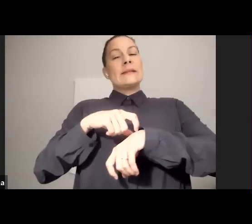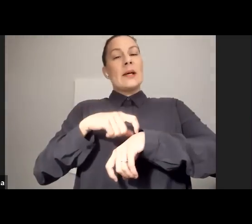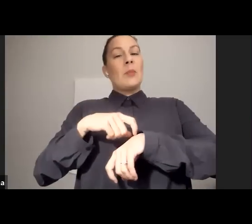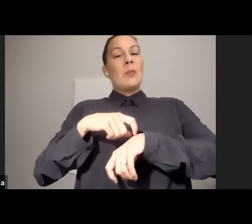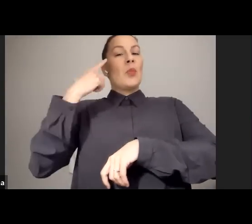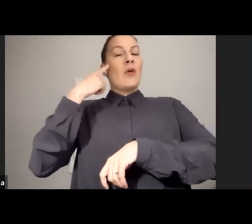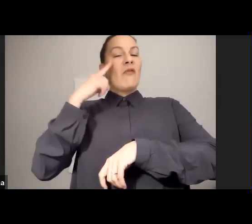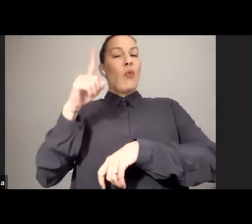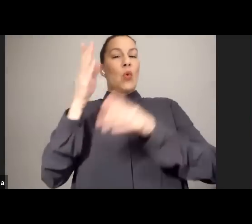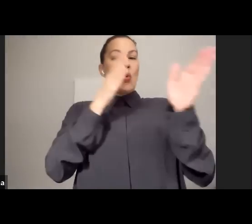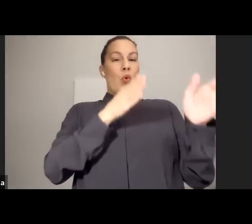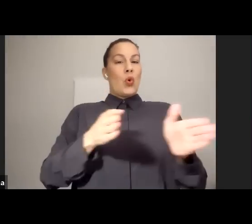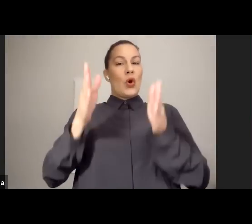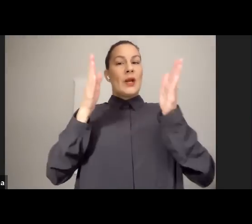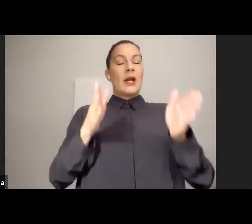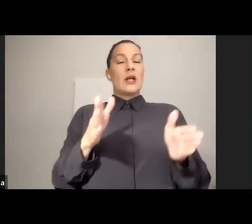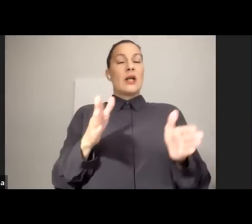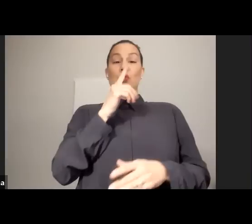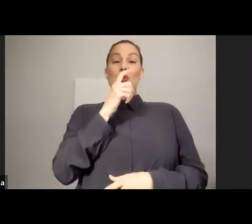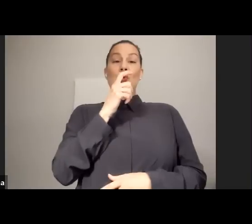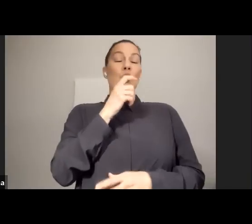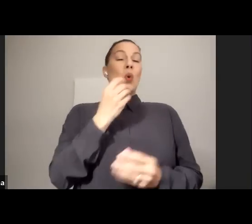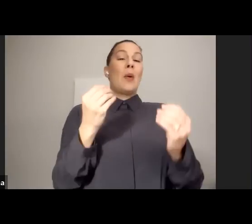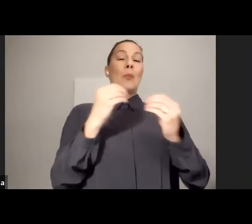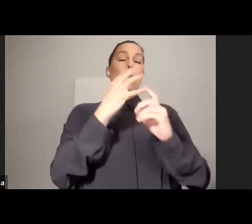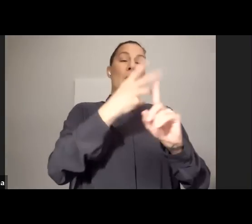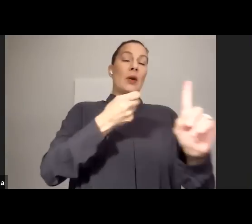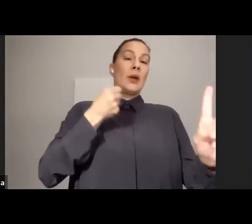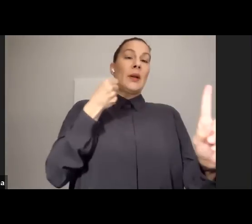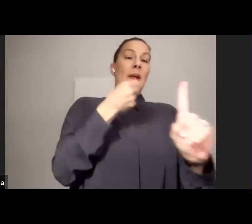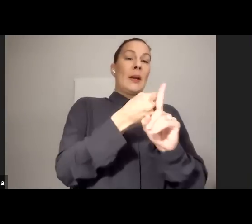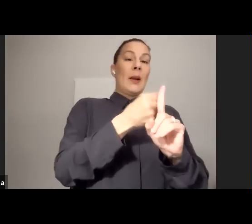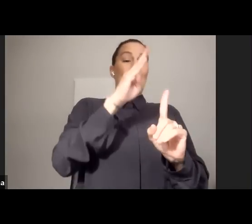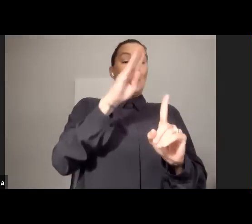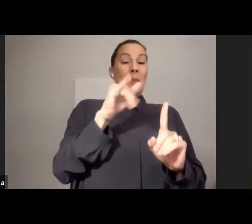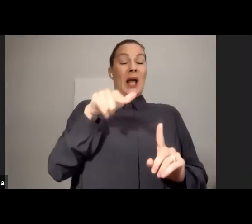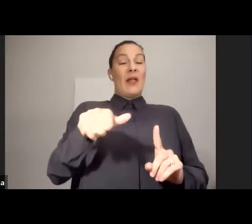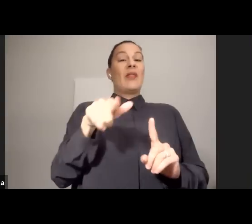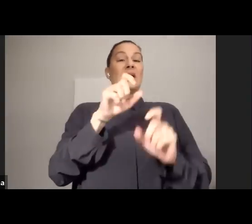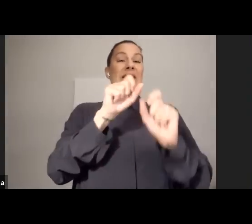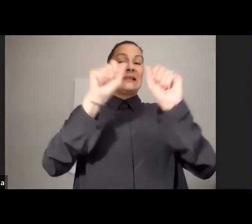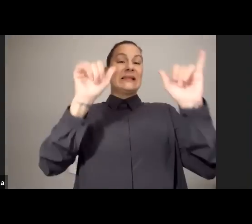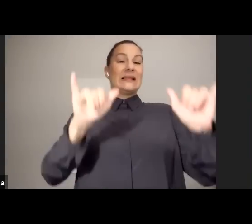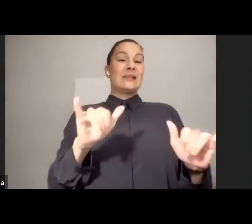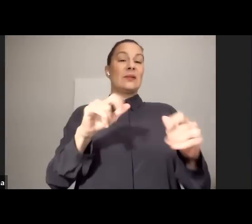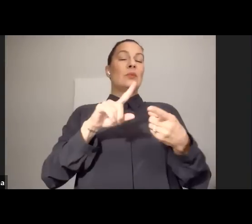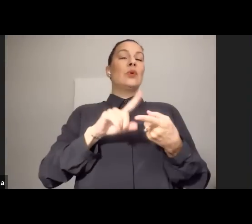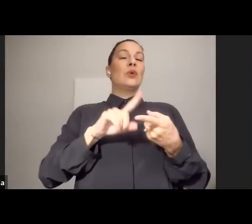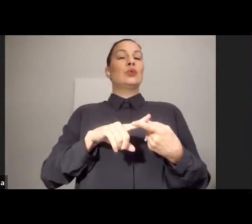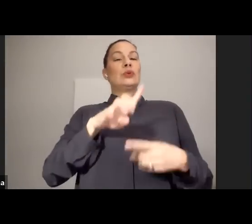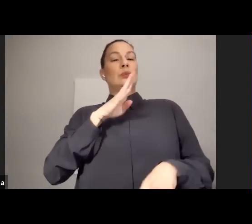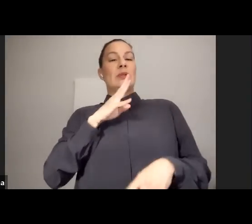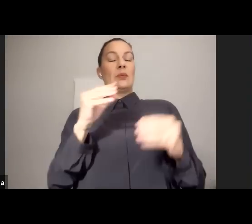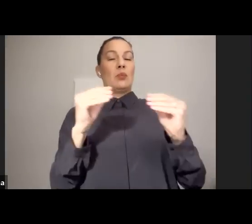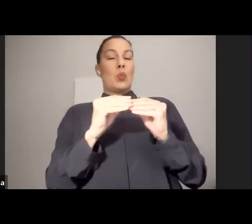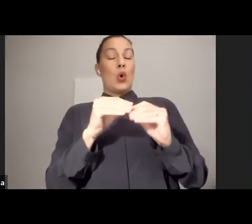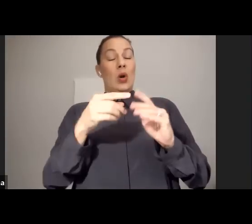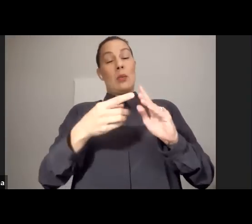been more directly impacted by the system to speak more. And before I start, I just want